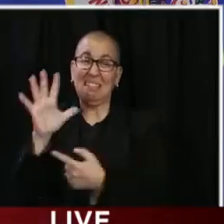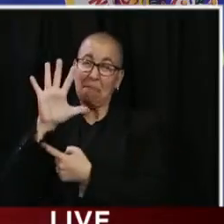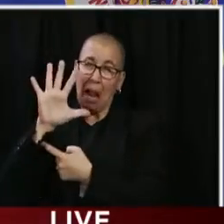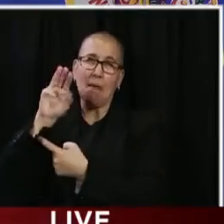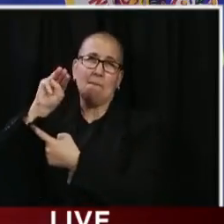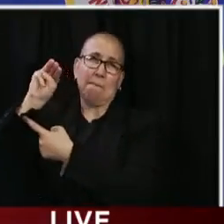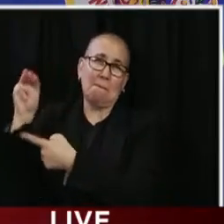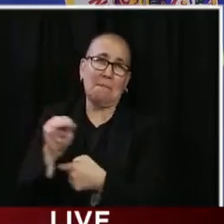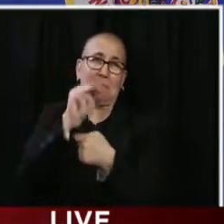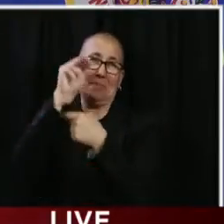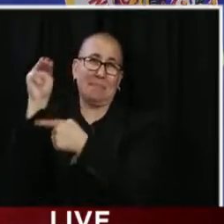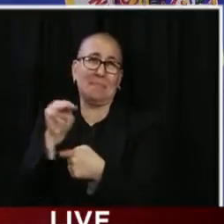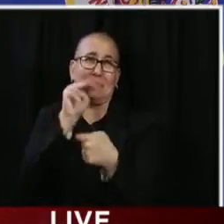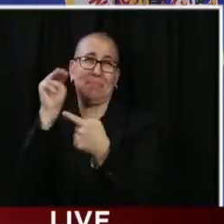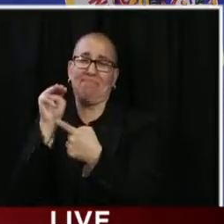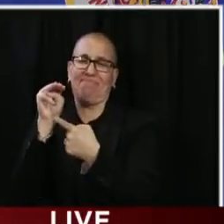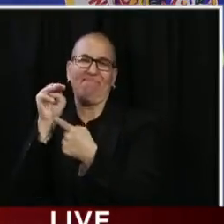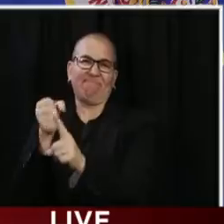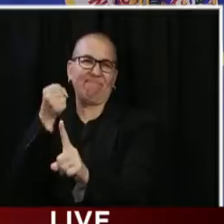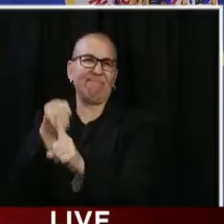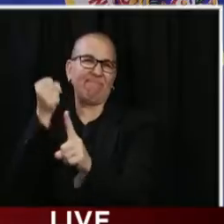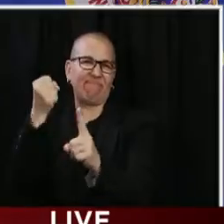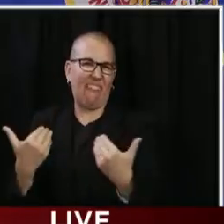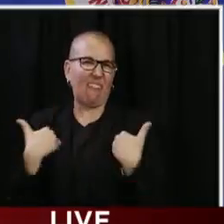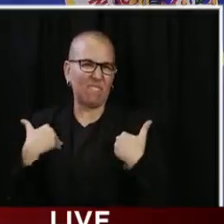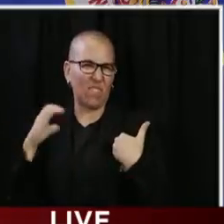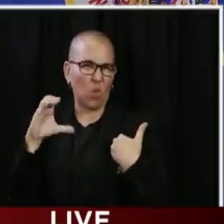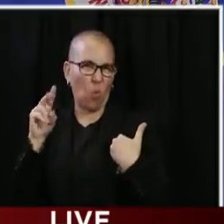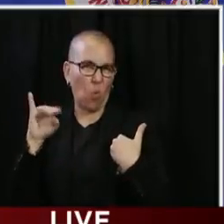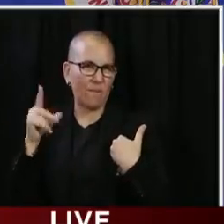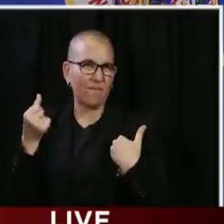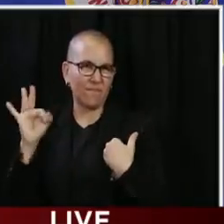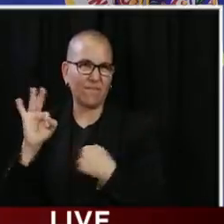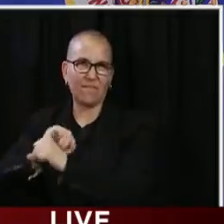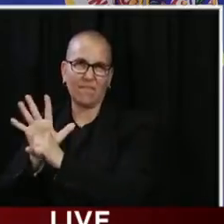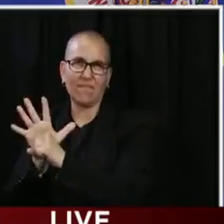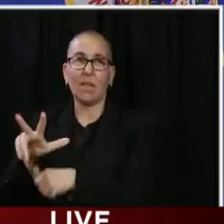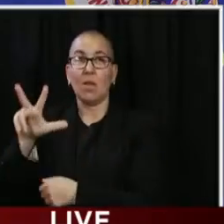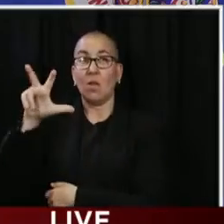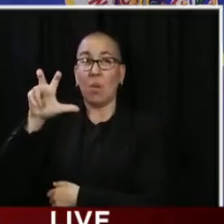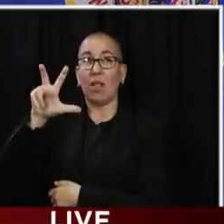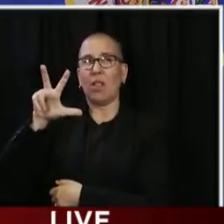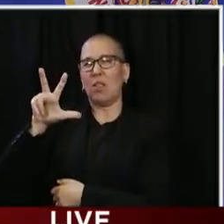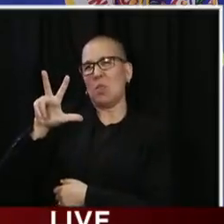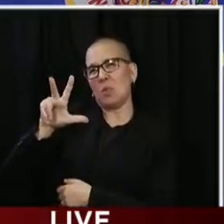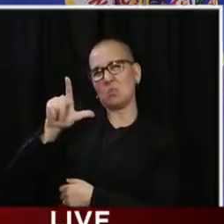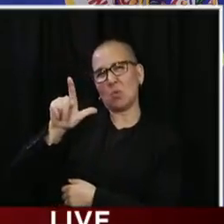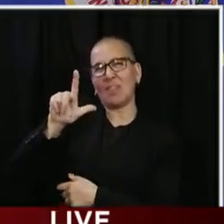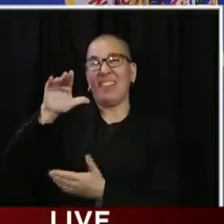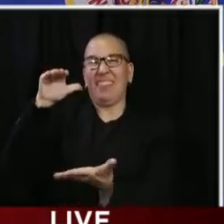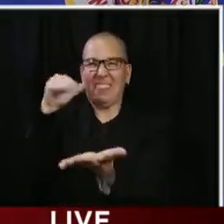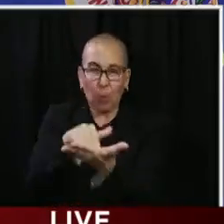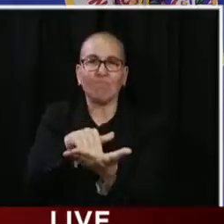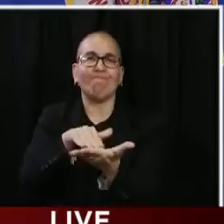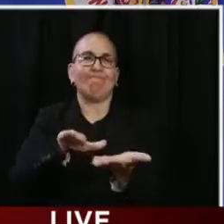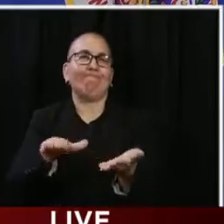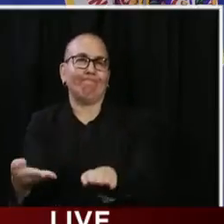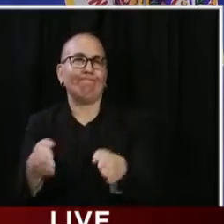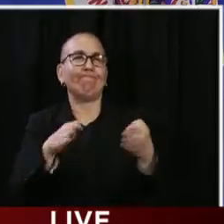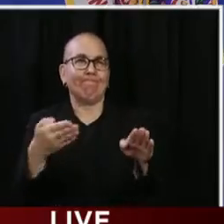of COVID-19 and 323,000 deaths around the world. In our own country, we are now at